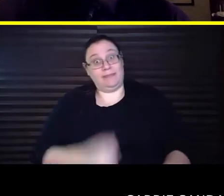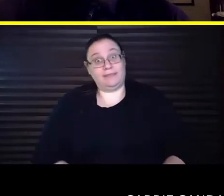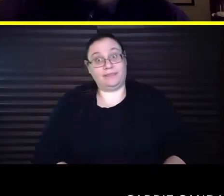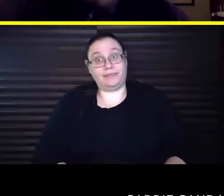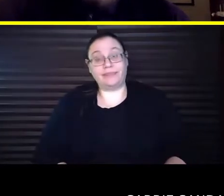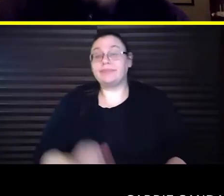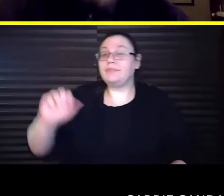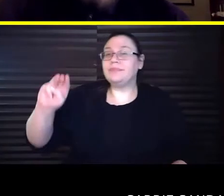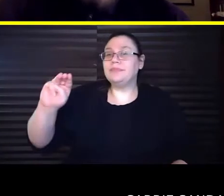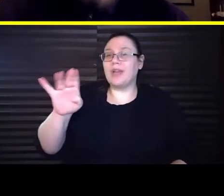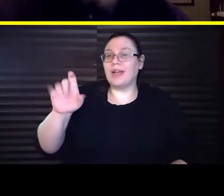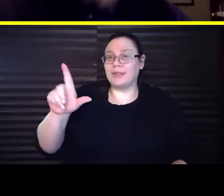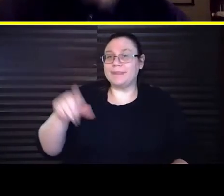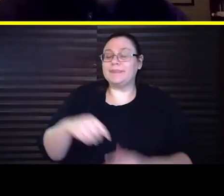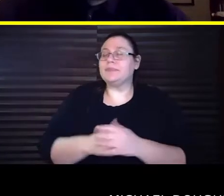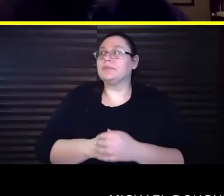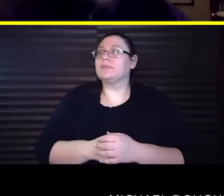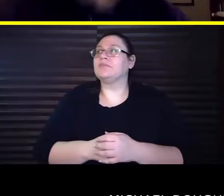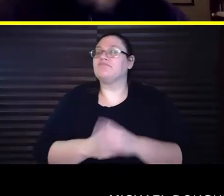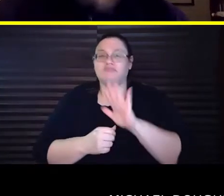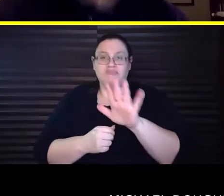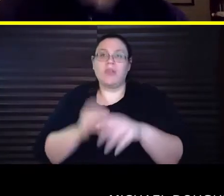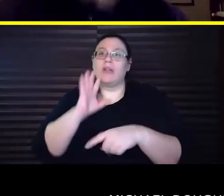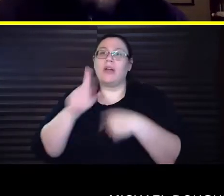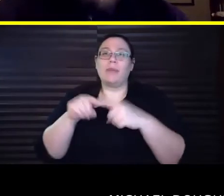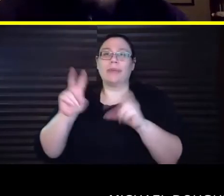But speaking of the idea of code,